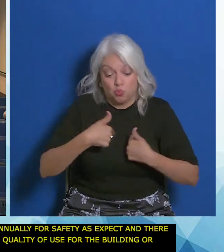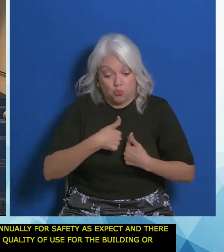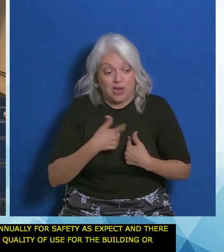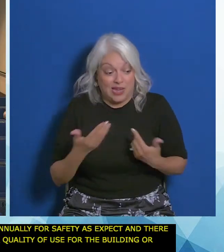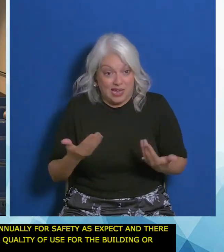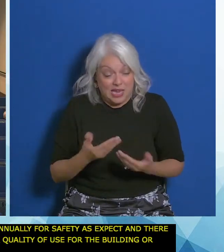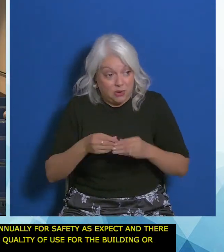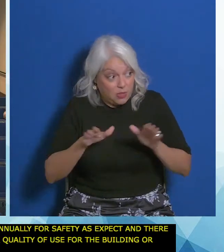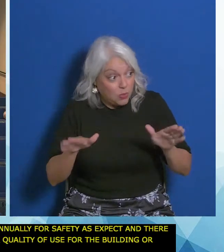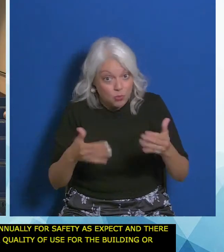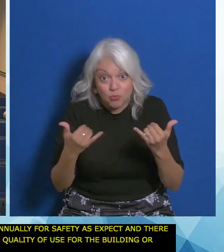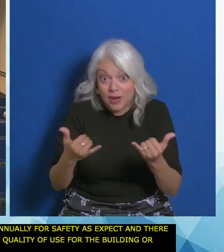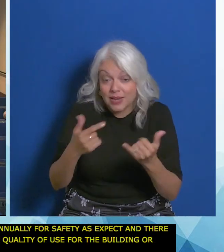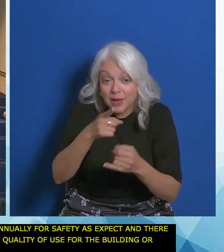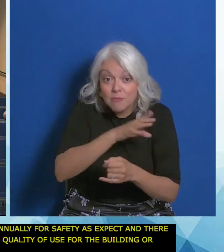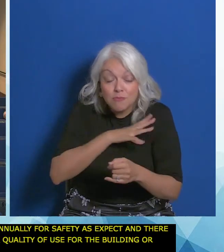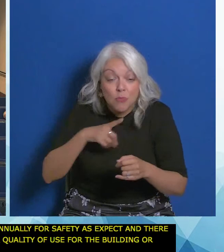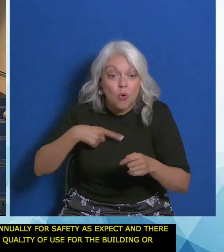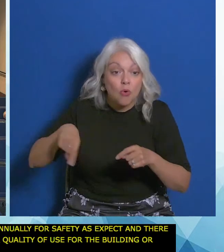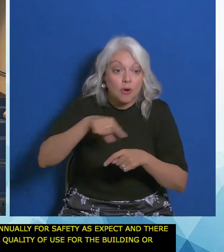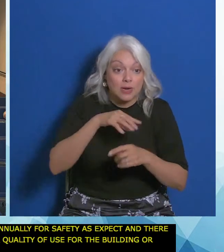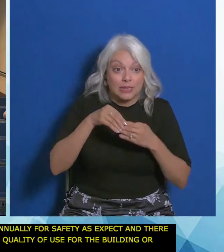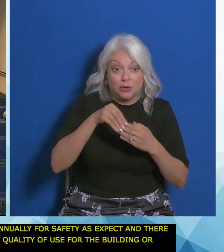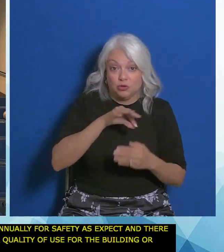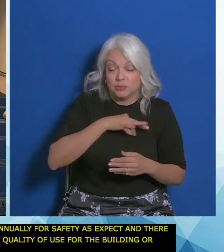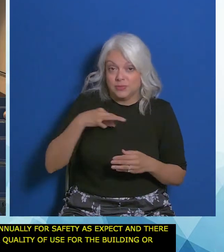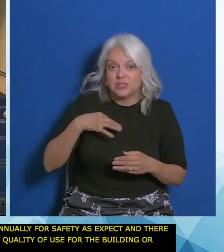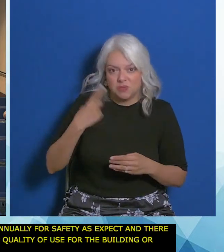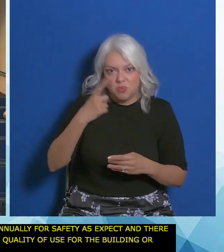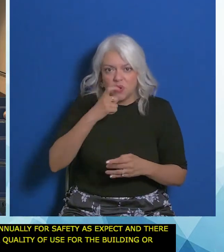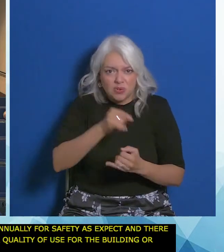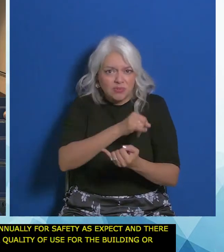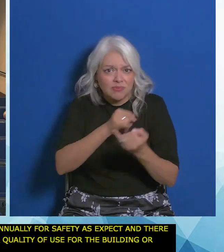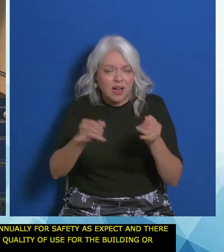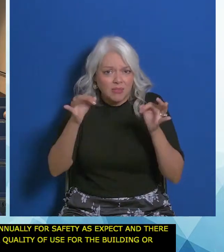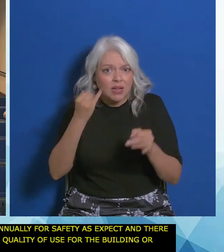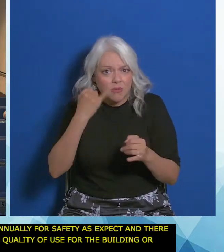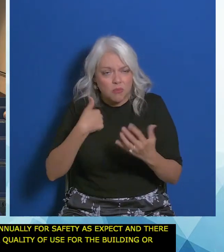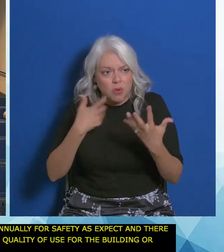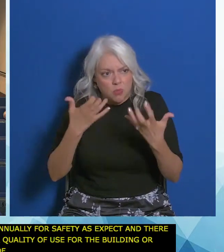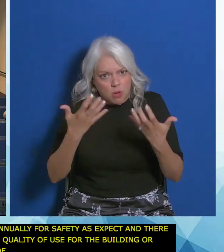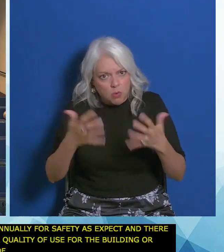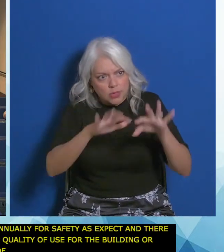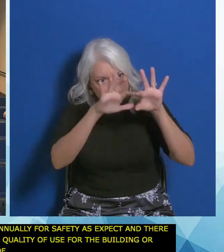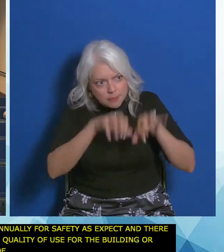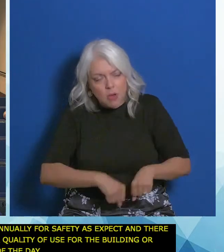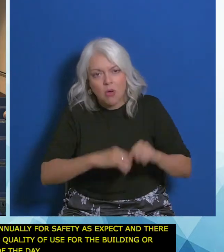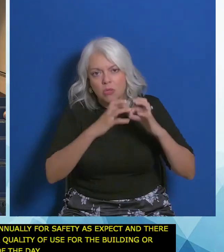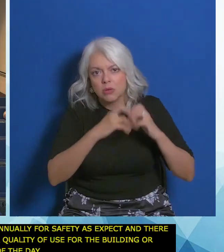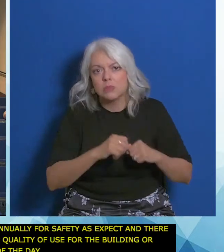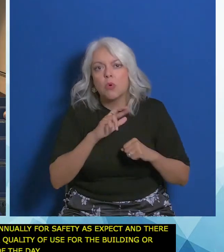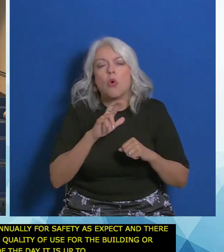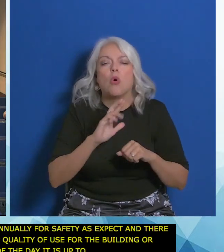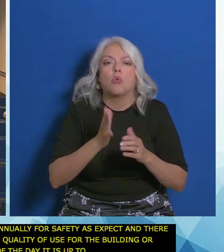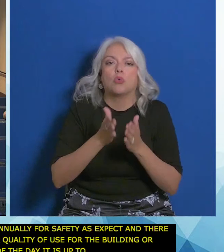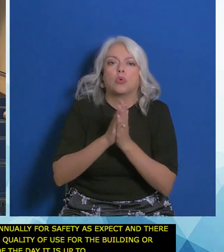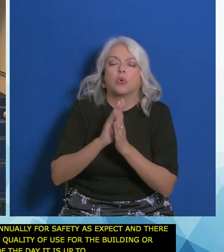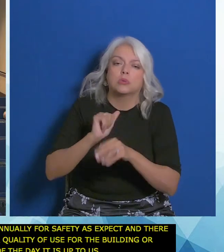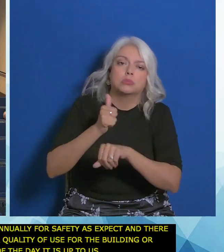room to make the final determination whether or not we want to demolish a building or request to build a new